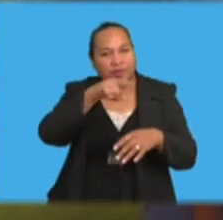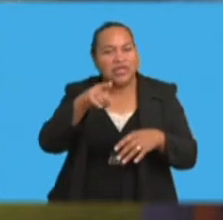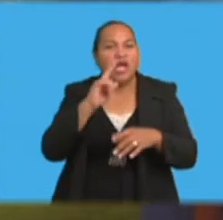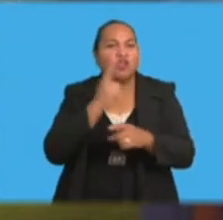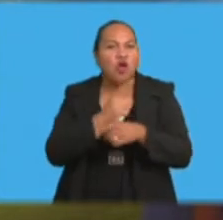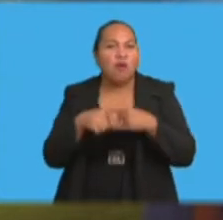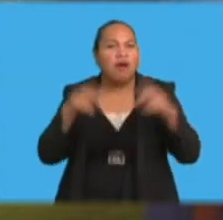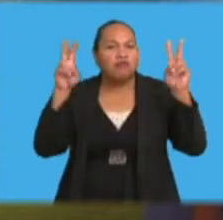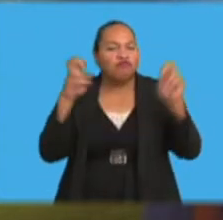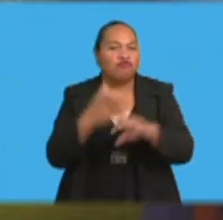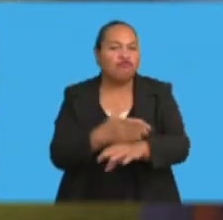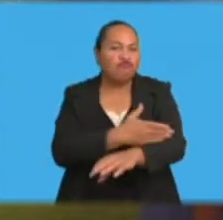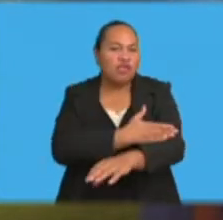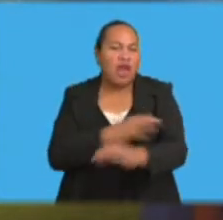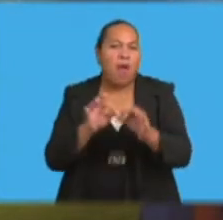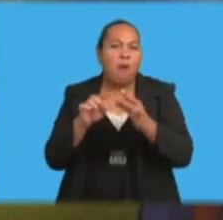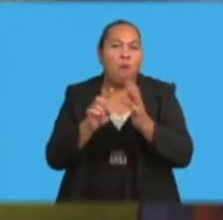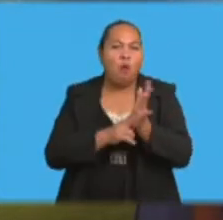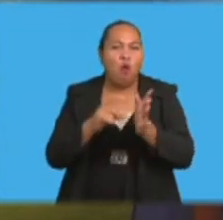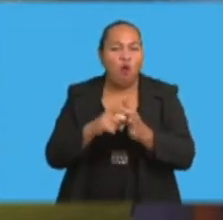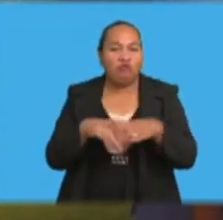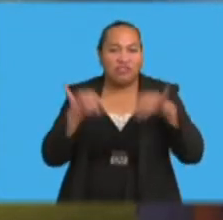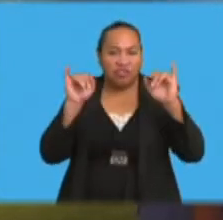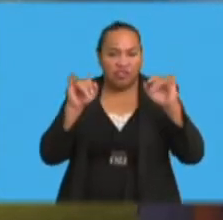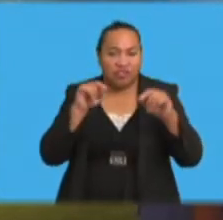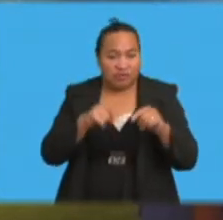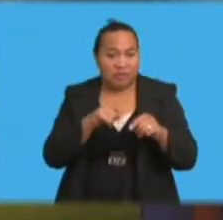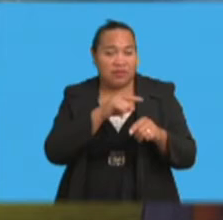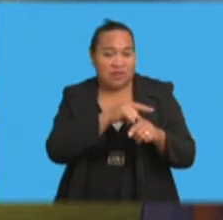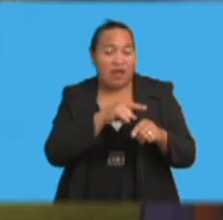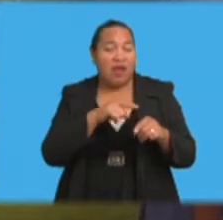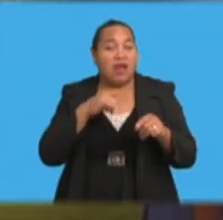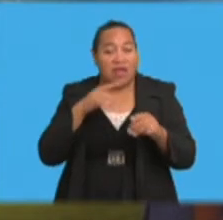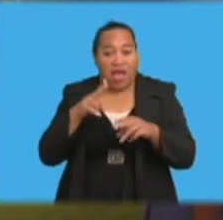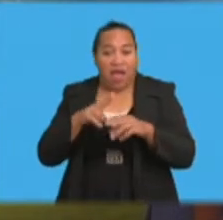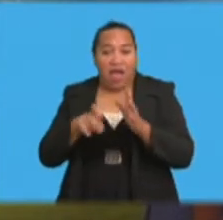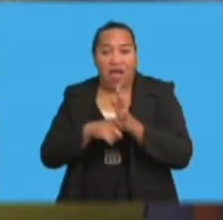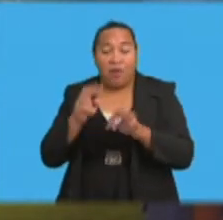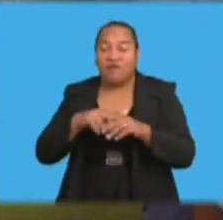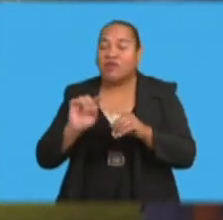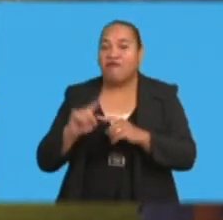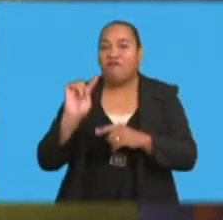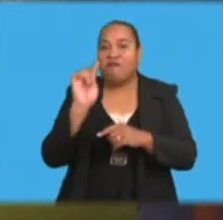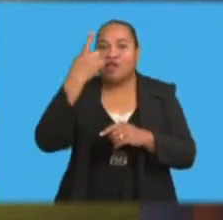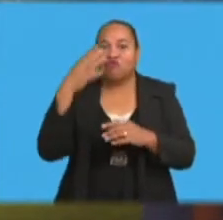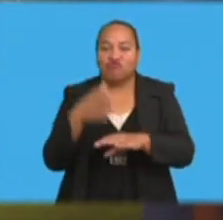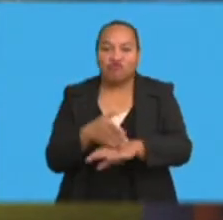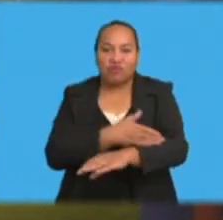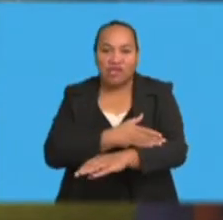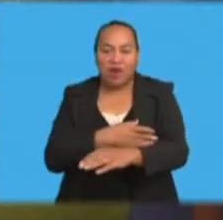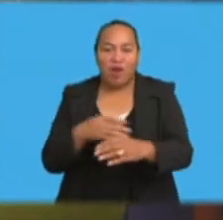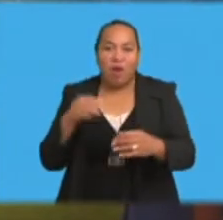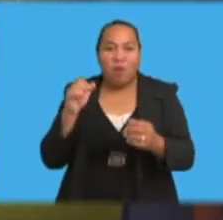issue. The RBF team, headed by the Governor, spearheaded the efforts to issue our first green bond. A steering committee,